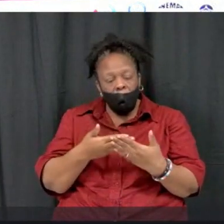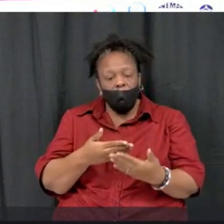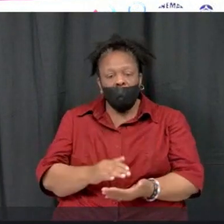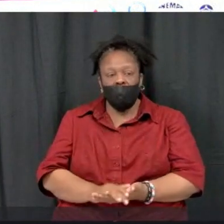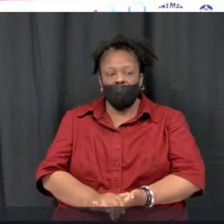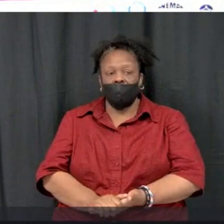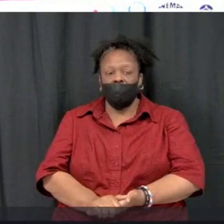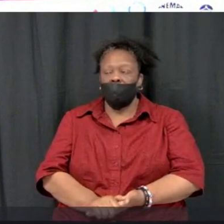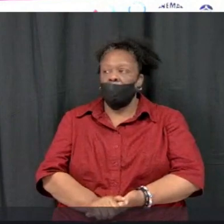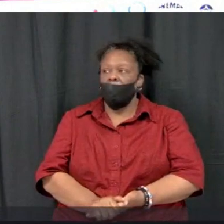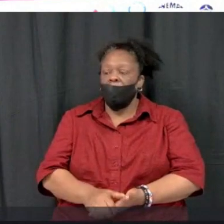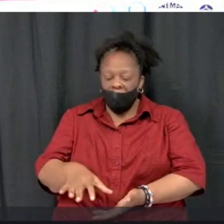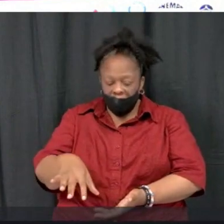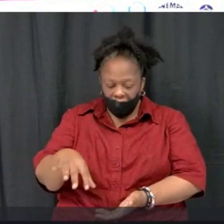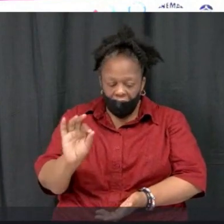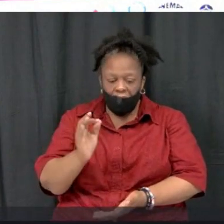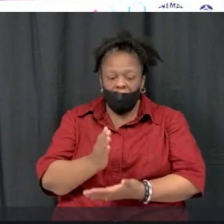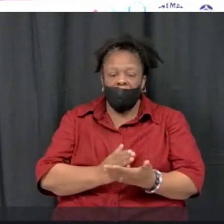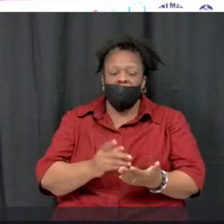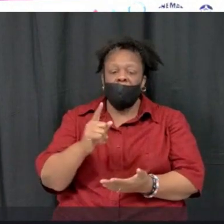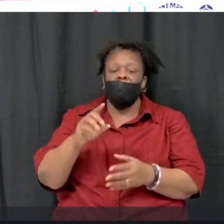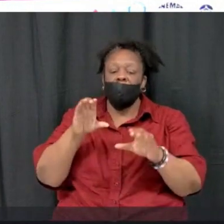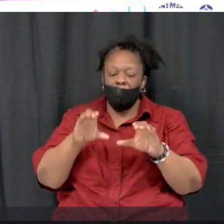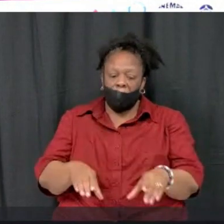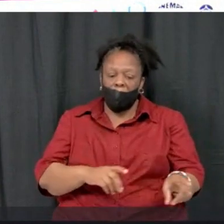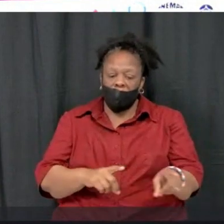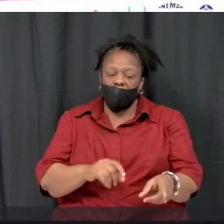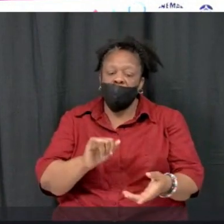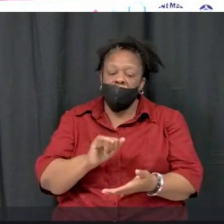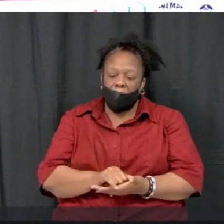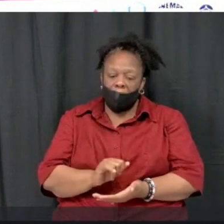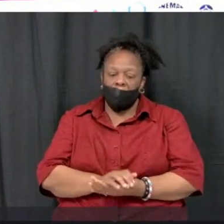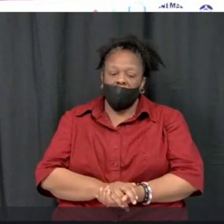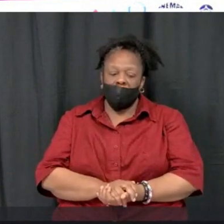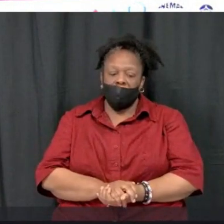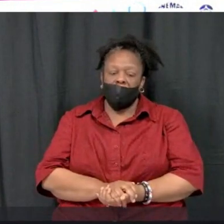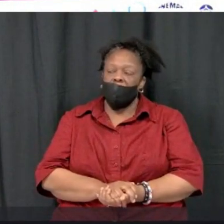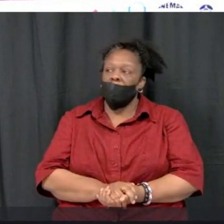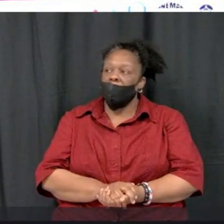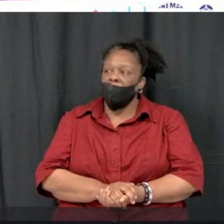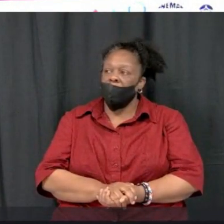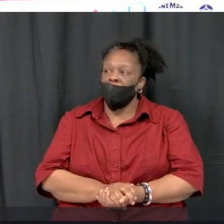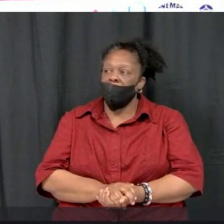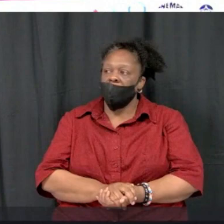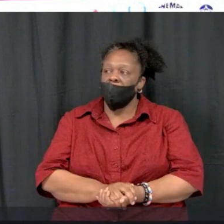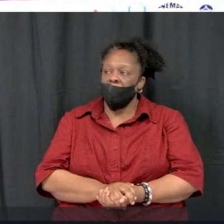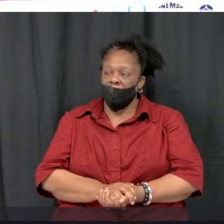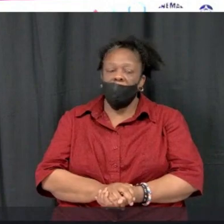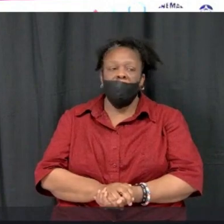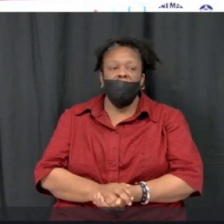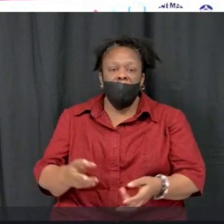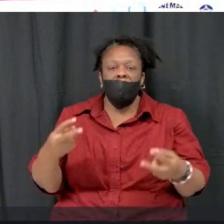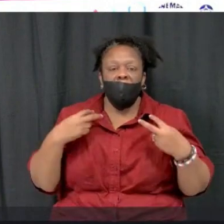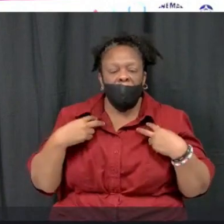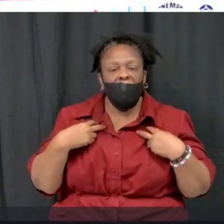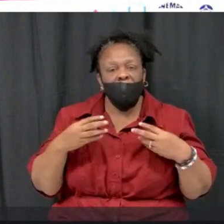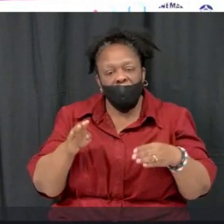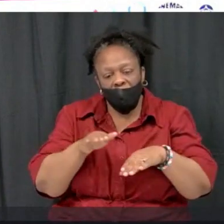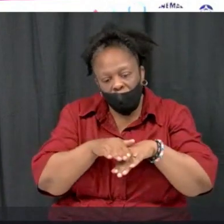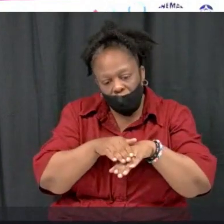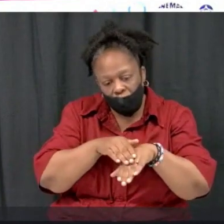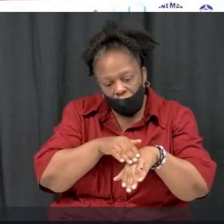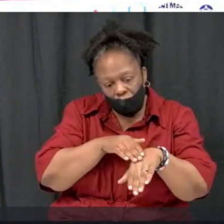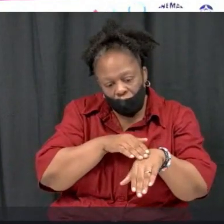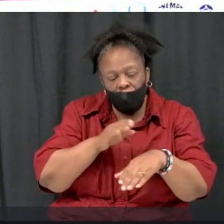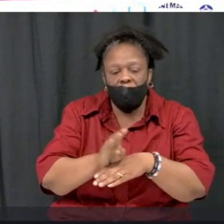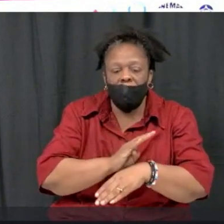So find someone who's willing to just do that. And it doesn't have to be that they're dedicated to it, but you can have a slow business, and as someone walks